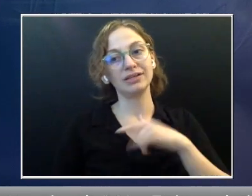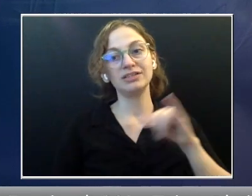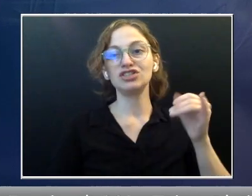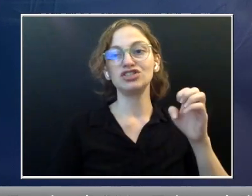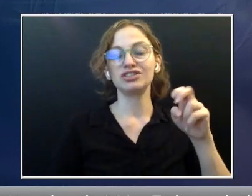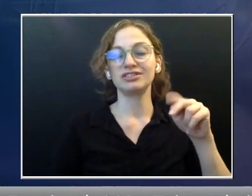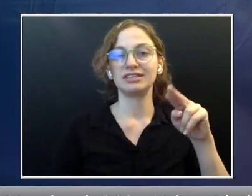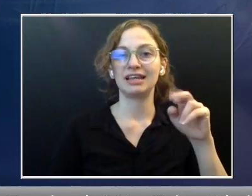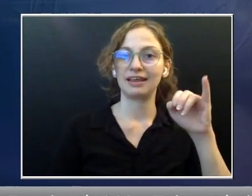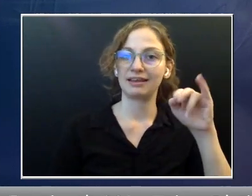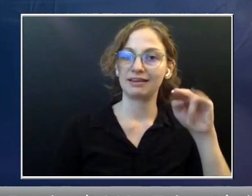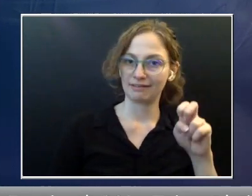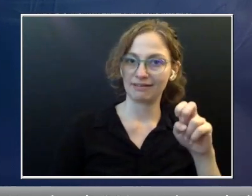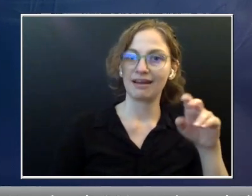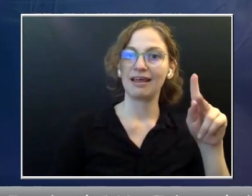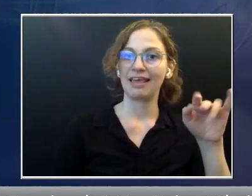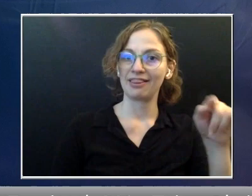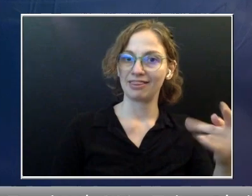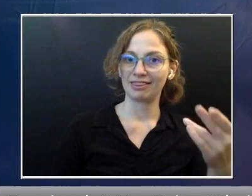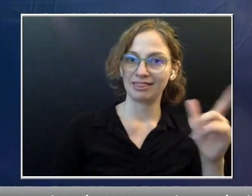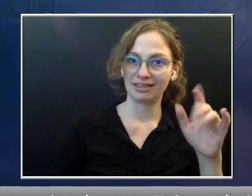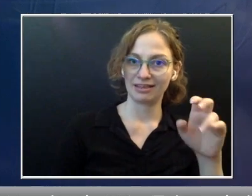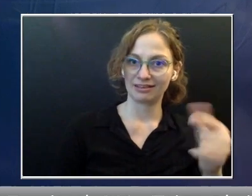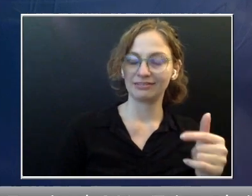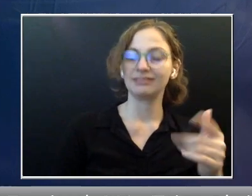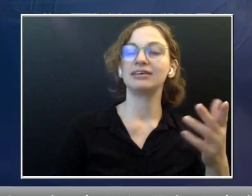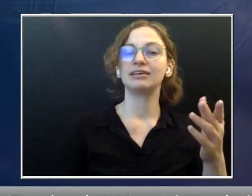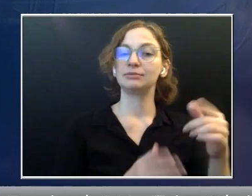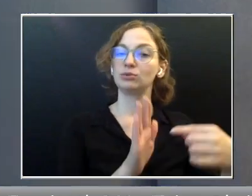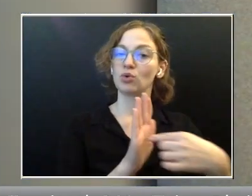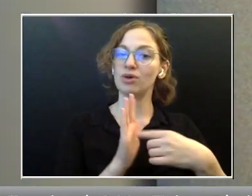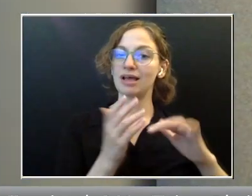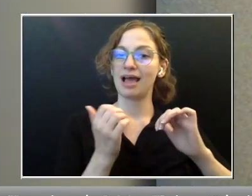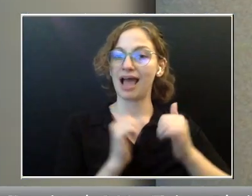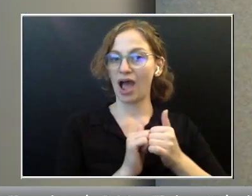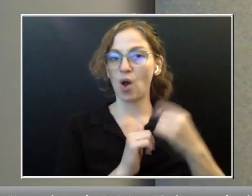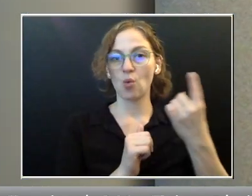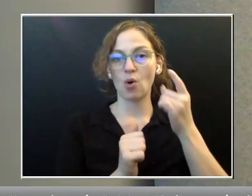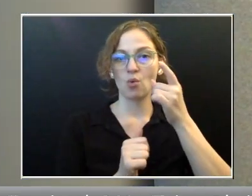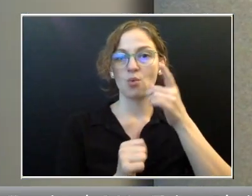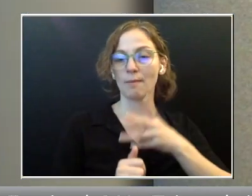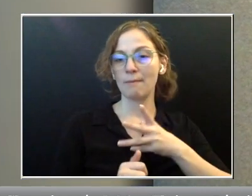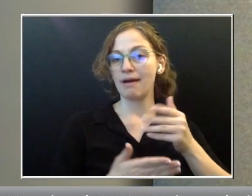Candiano found her strength to help her win the fight of her life.